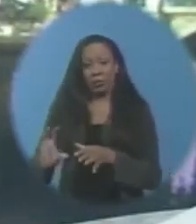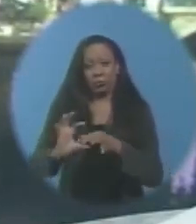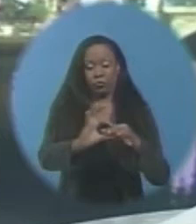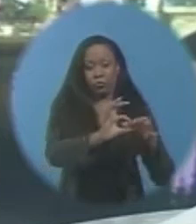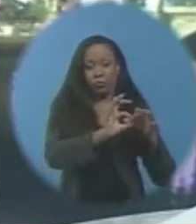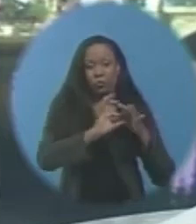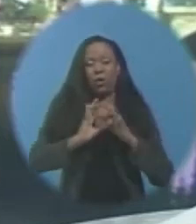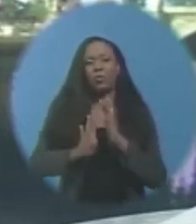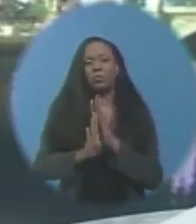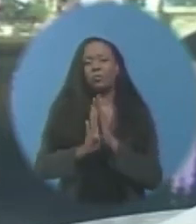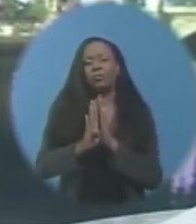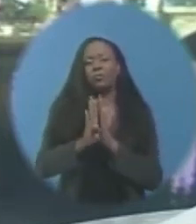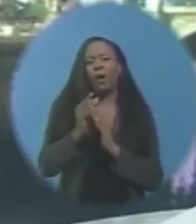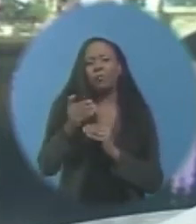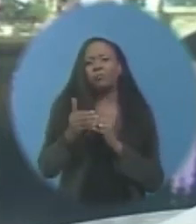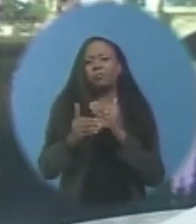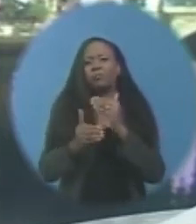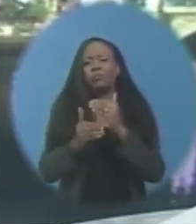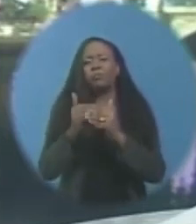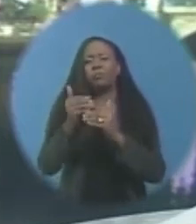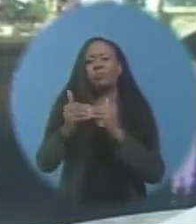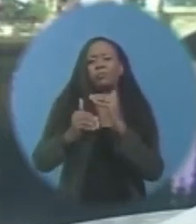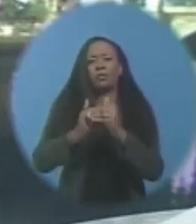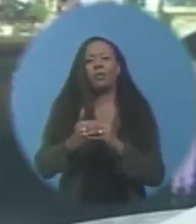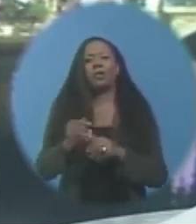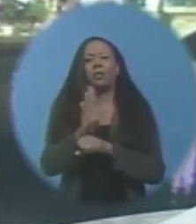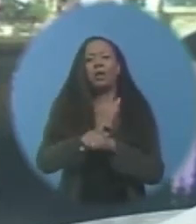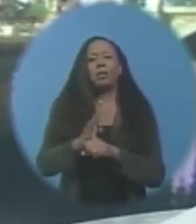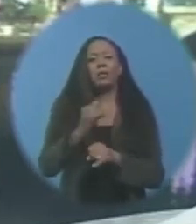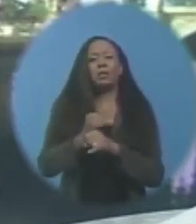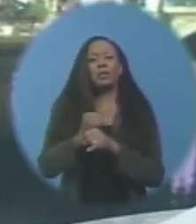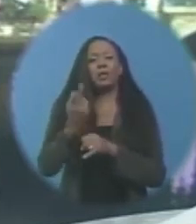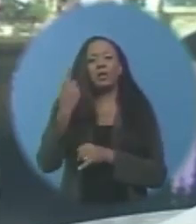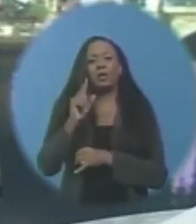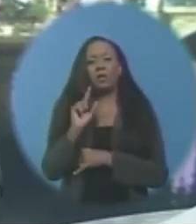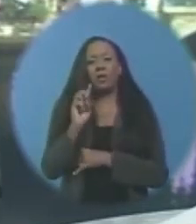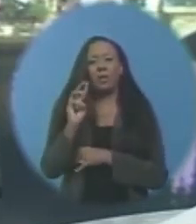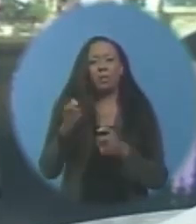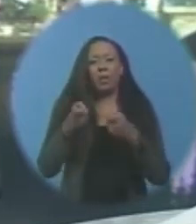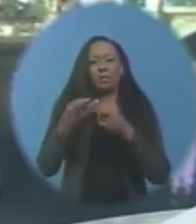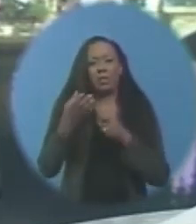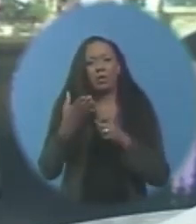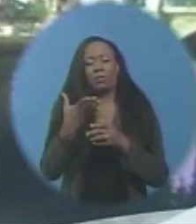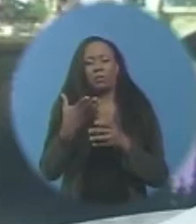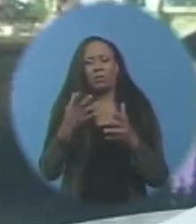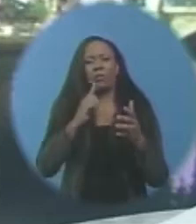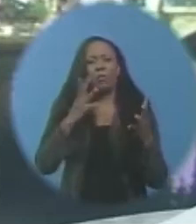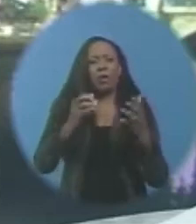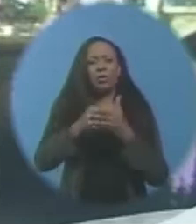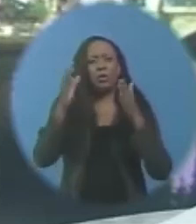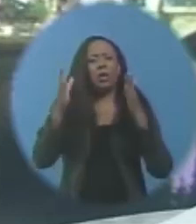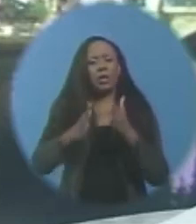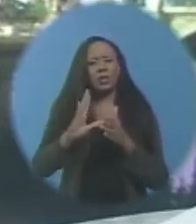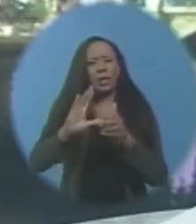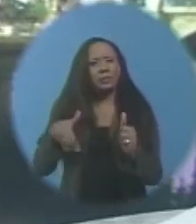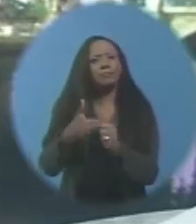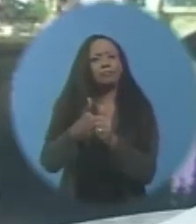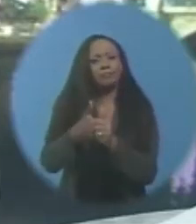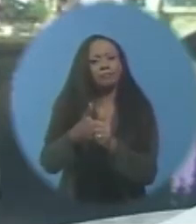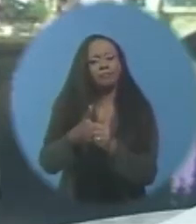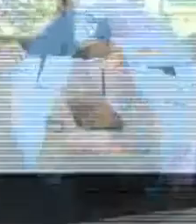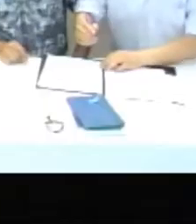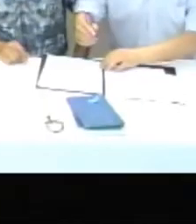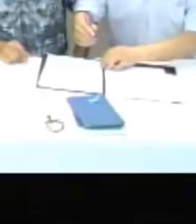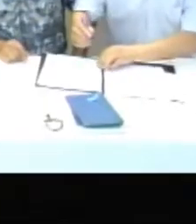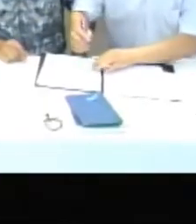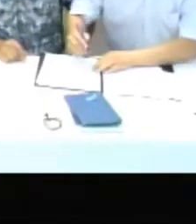and evolves, the Barbados Institute of Management and Productivity, BIMAP, is ensuring its students are not left behind.